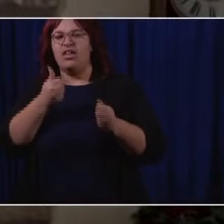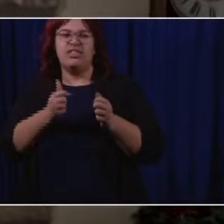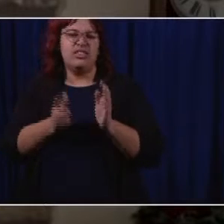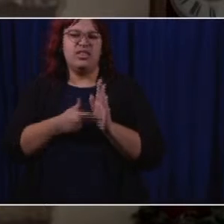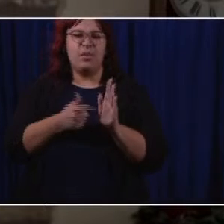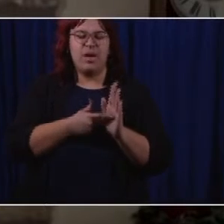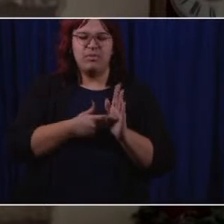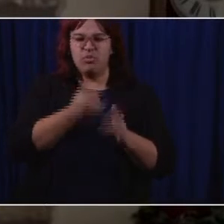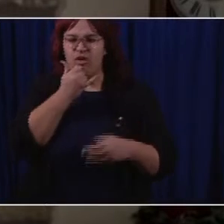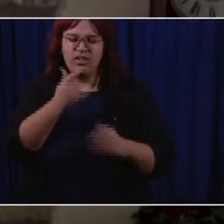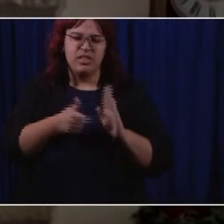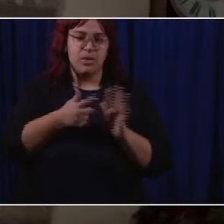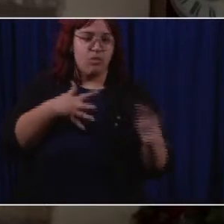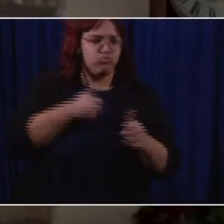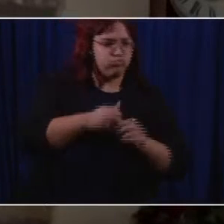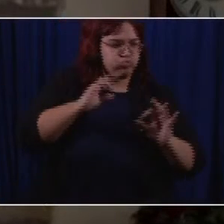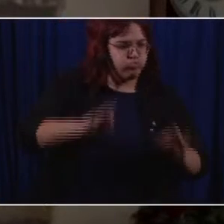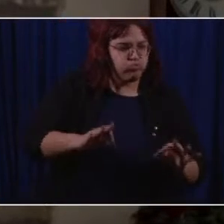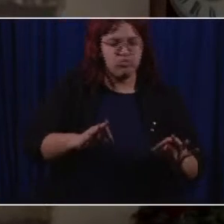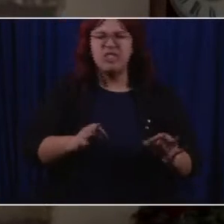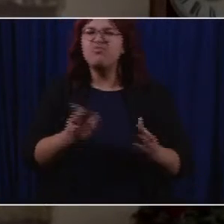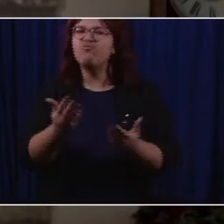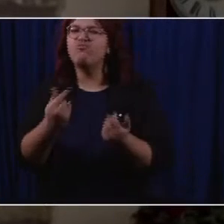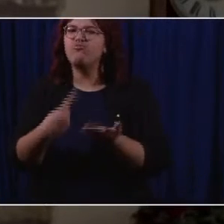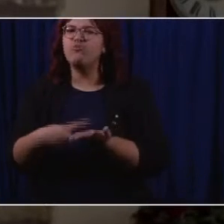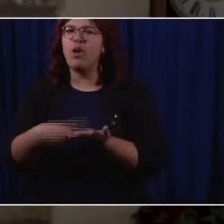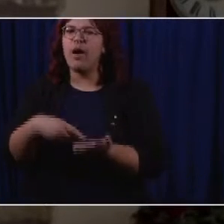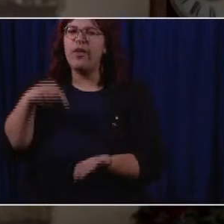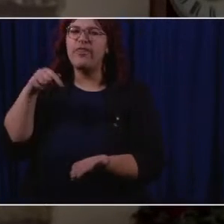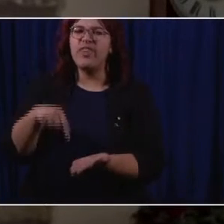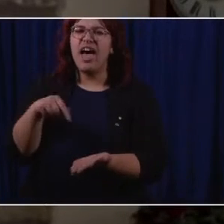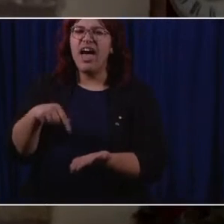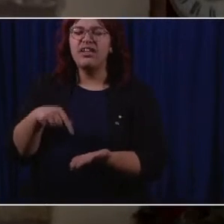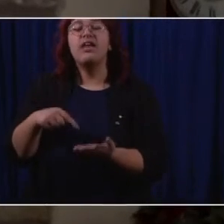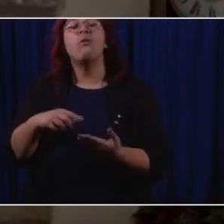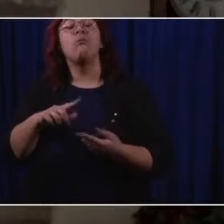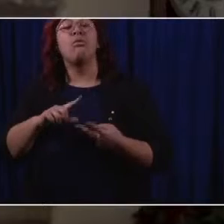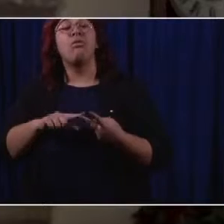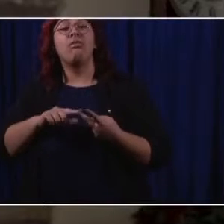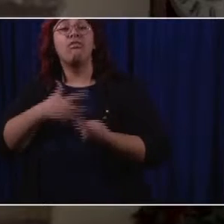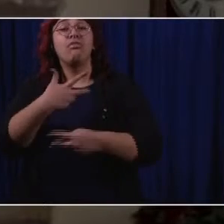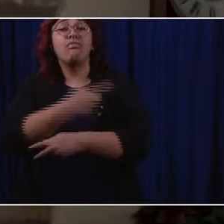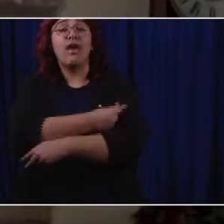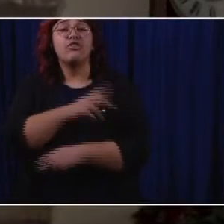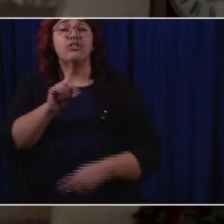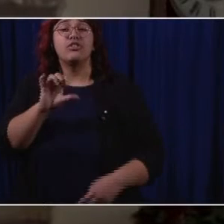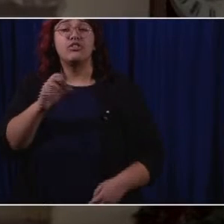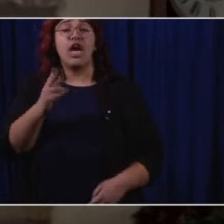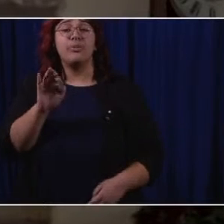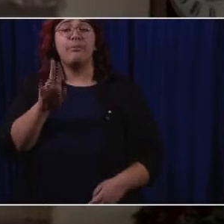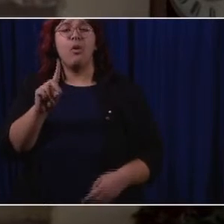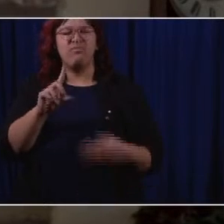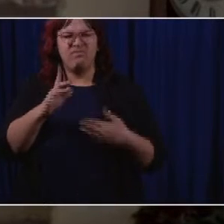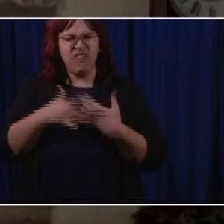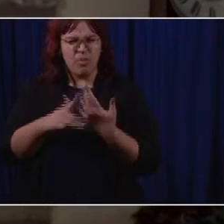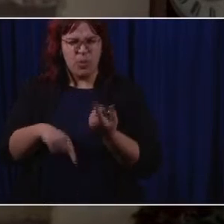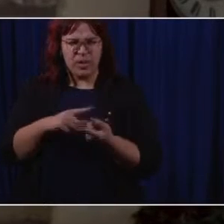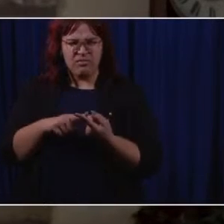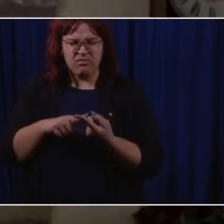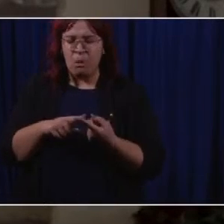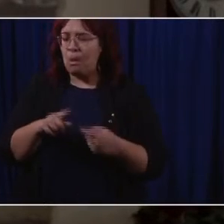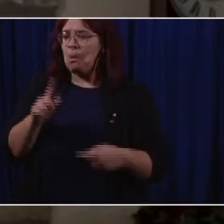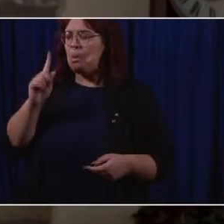available? Yeah, the dashboard is almost ready to go. I mean, I think it probably will be up